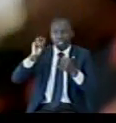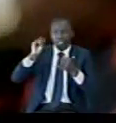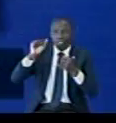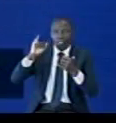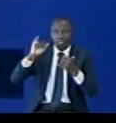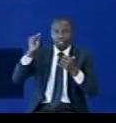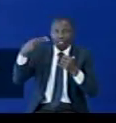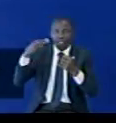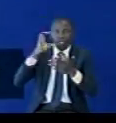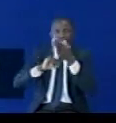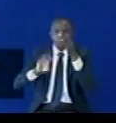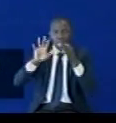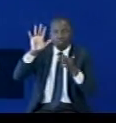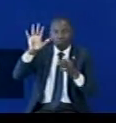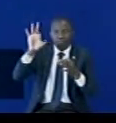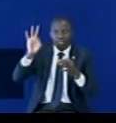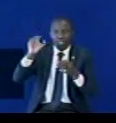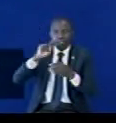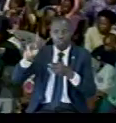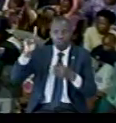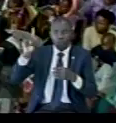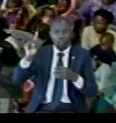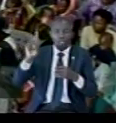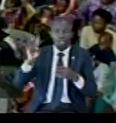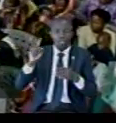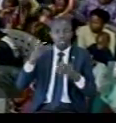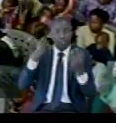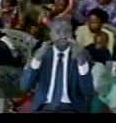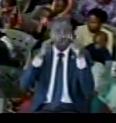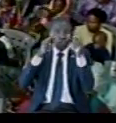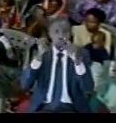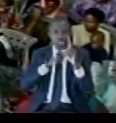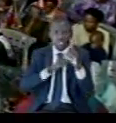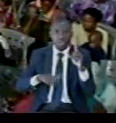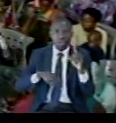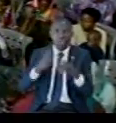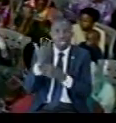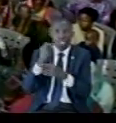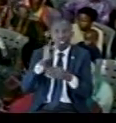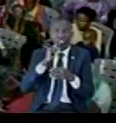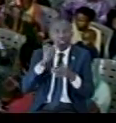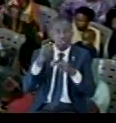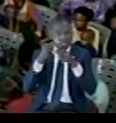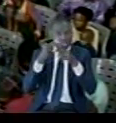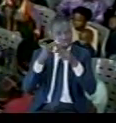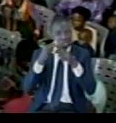verse 1. Behold, the Lord's hand is not shortened,